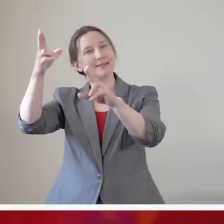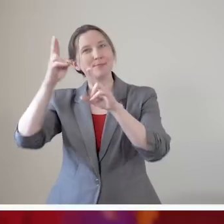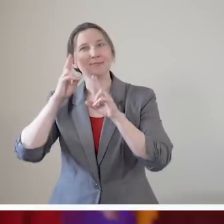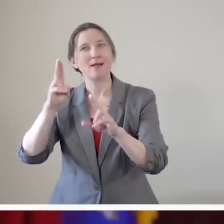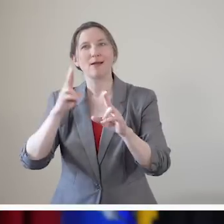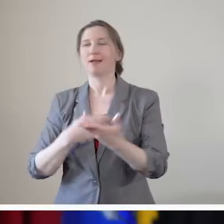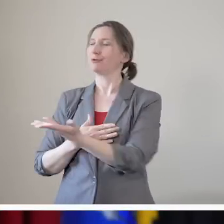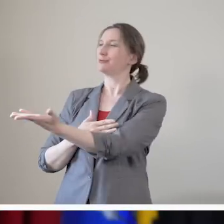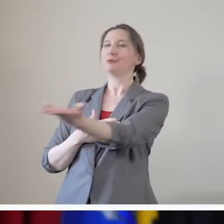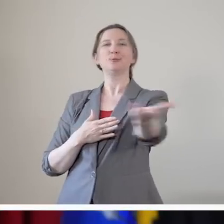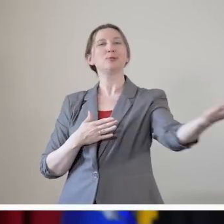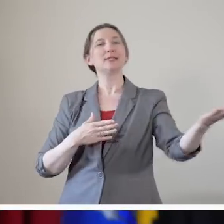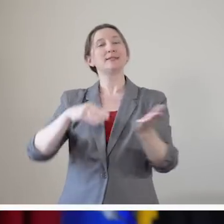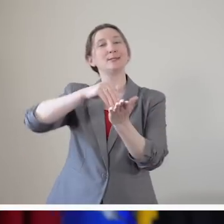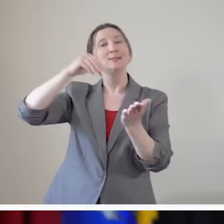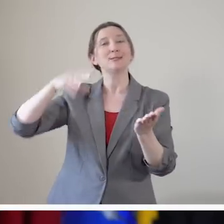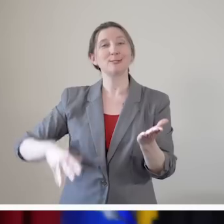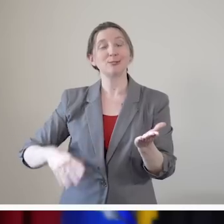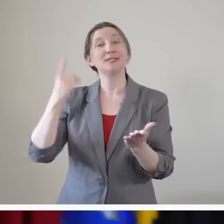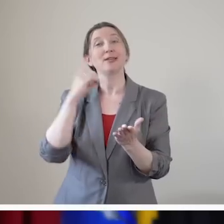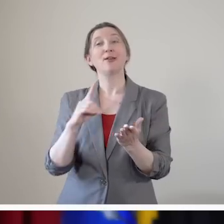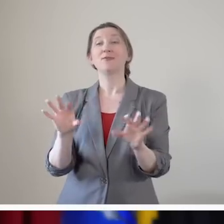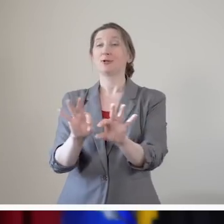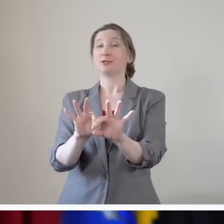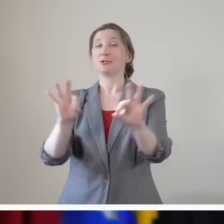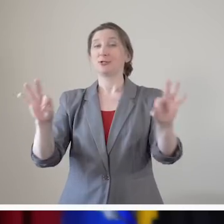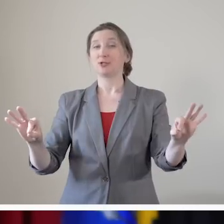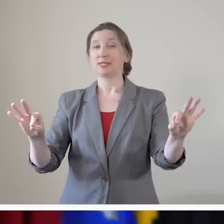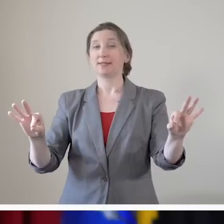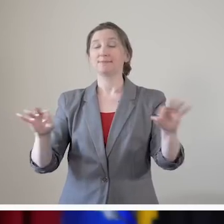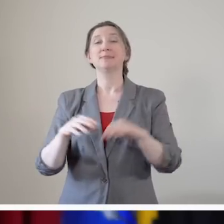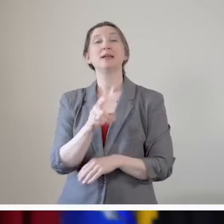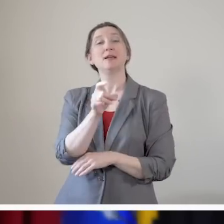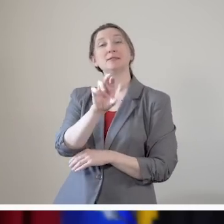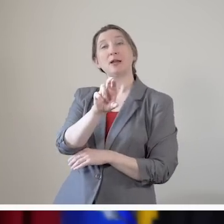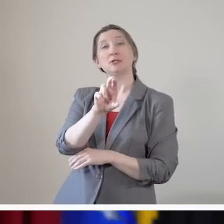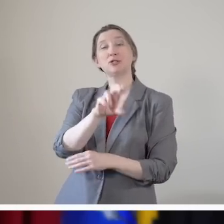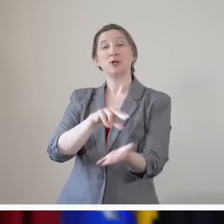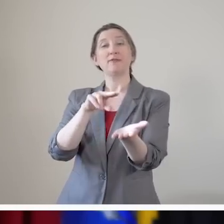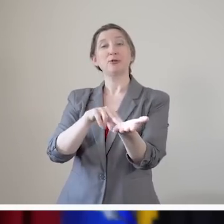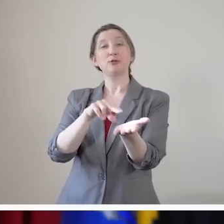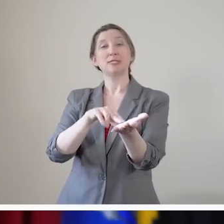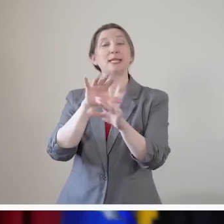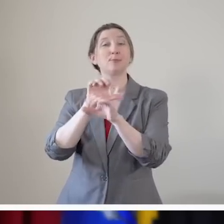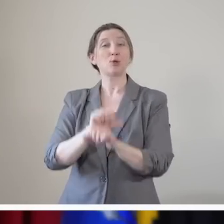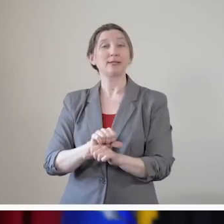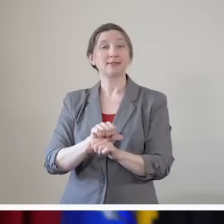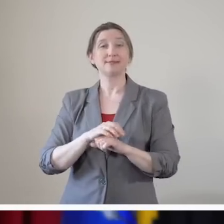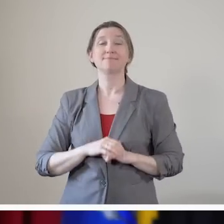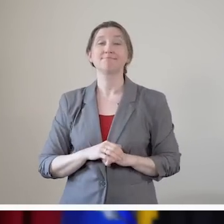Chancellor Blank, it is my distinct honor to present the candidates for the degree Doctor of Nursing